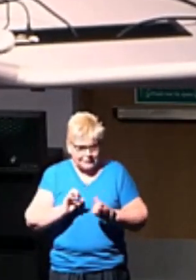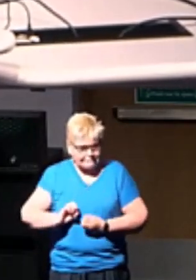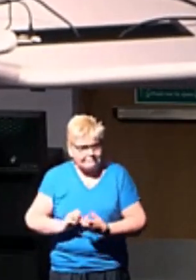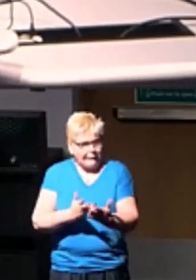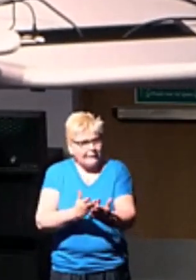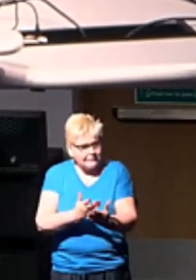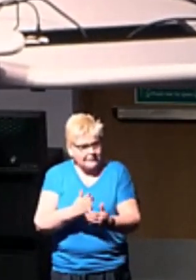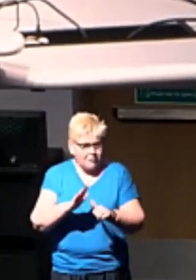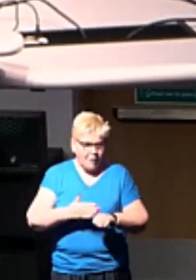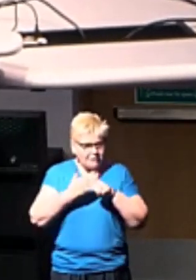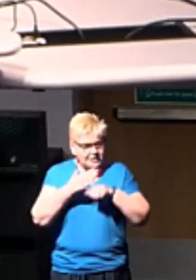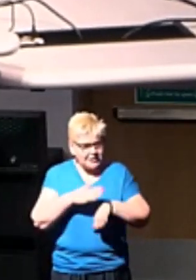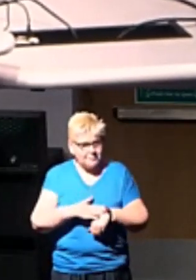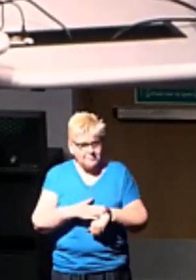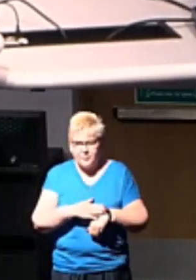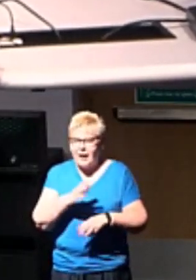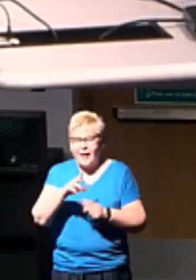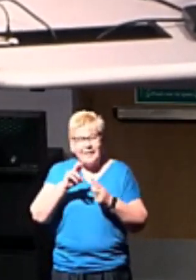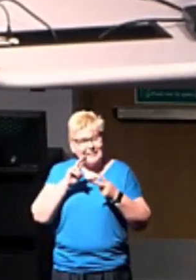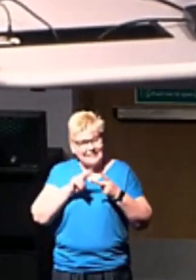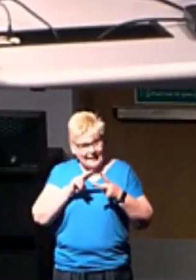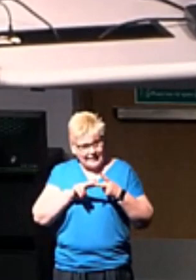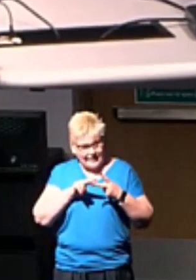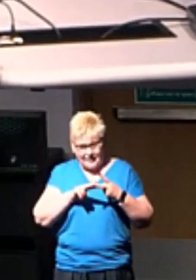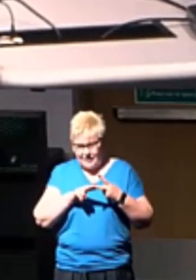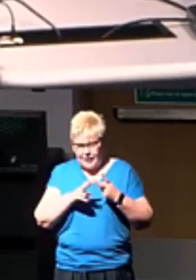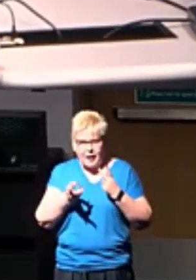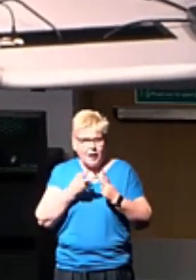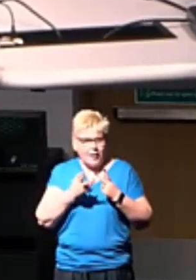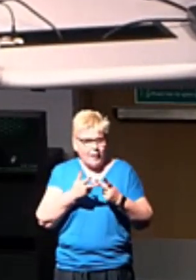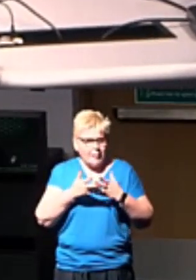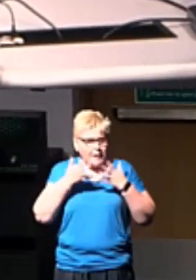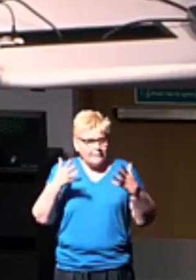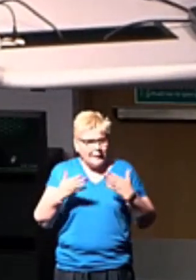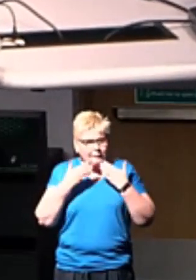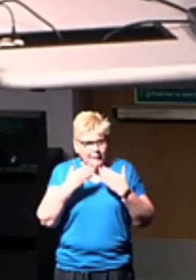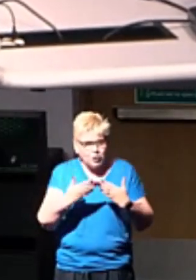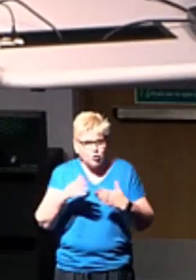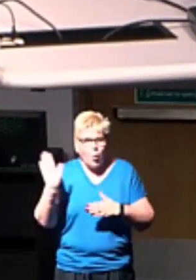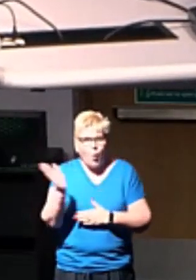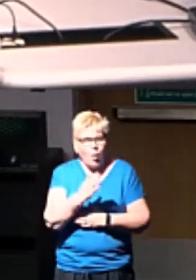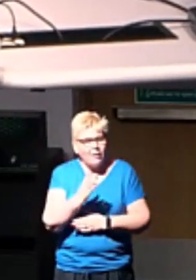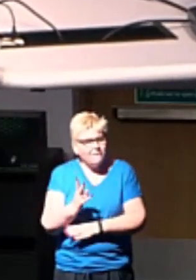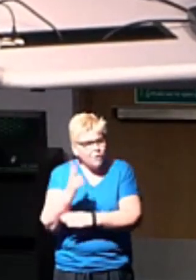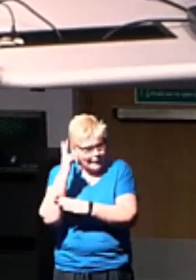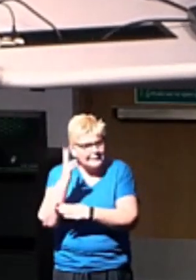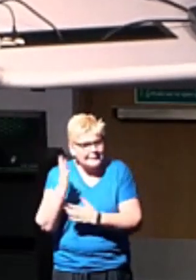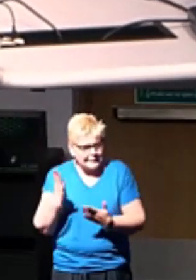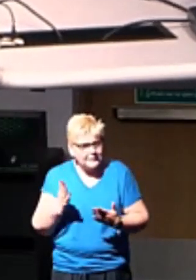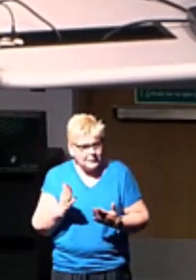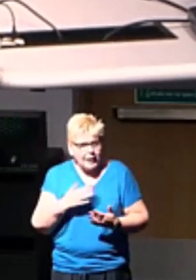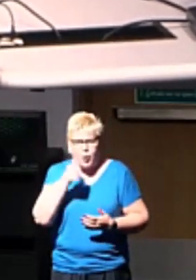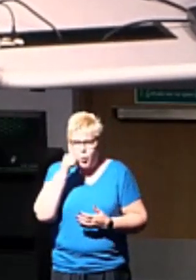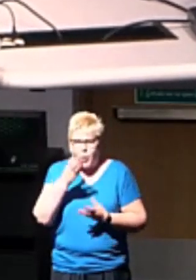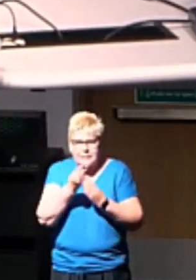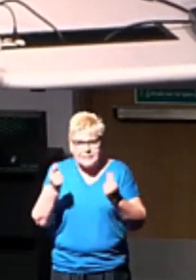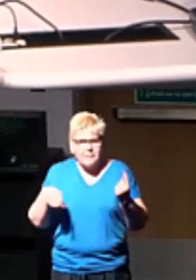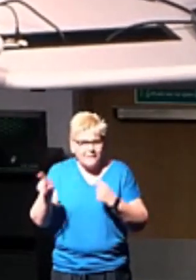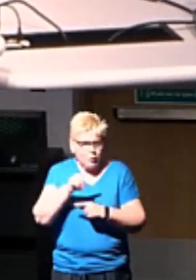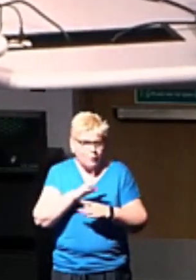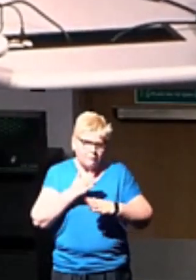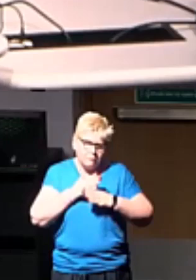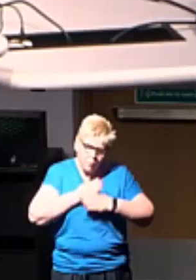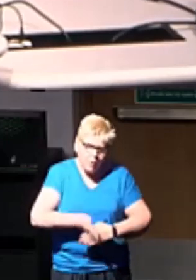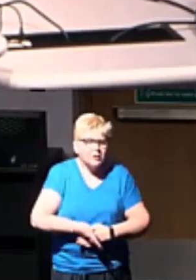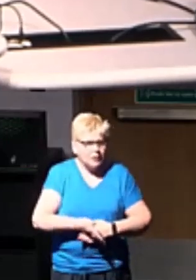delivered. I think the second one that I was going to say is another huge shout out to all the volunteers. I know some of you guys have put in so much